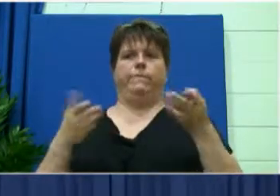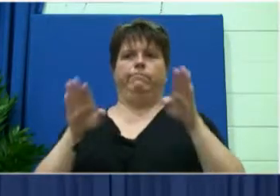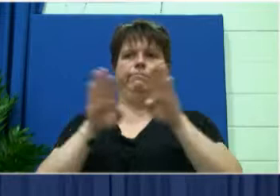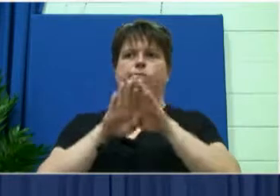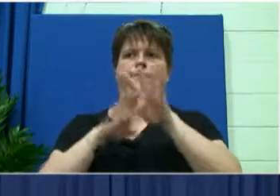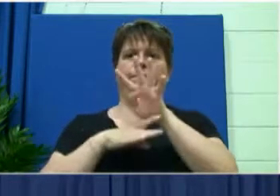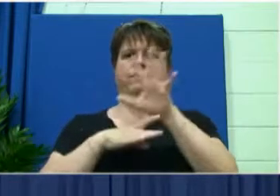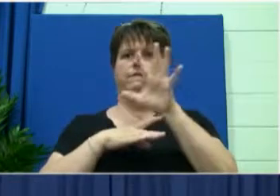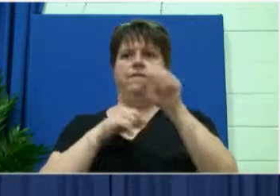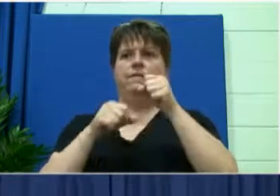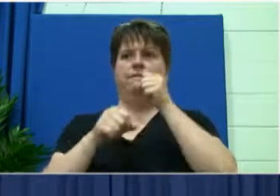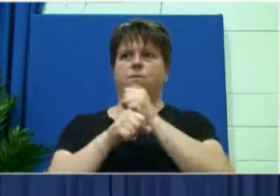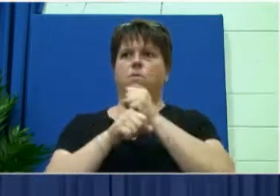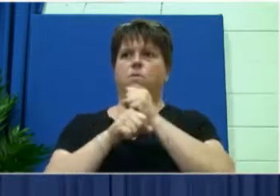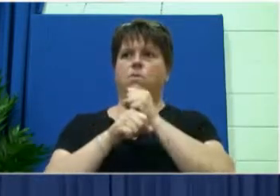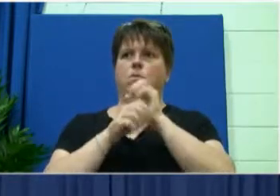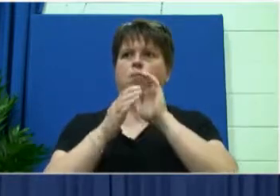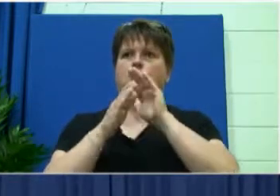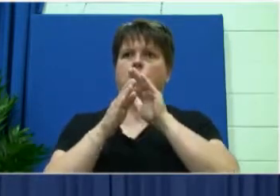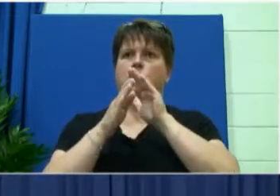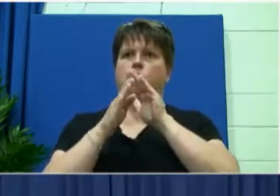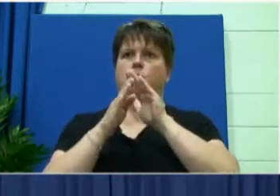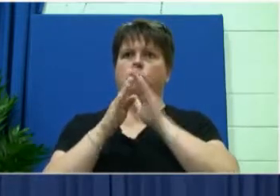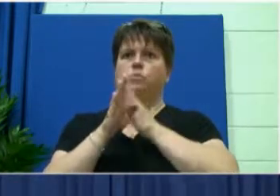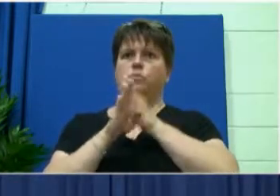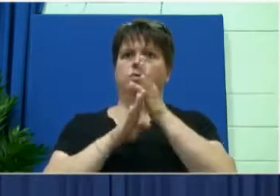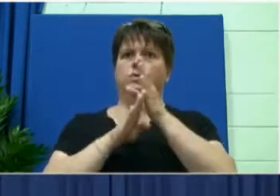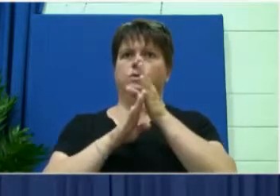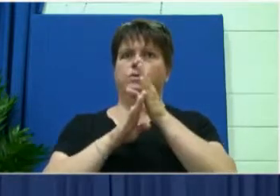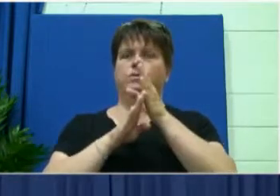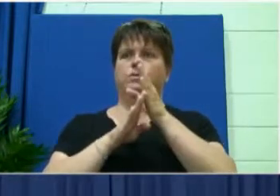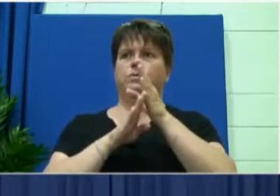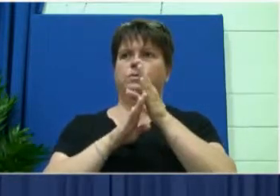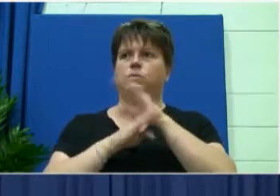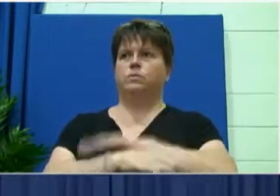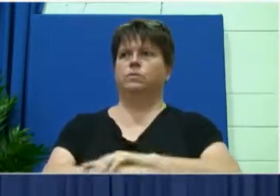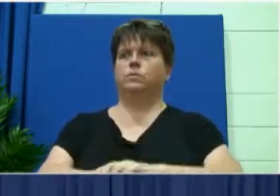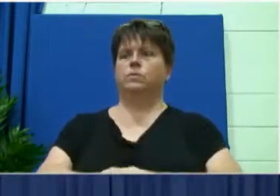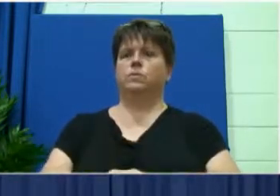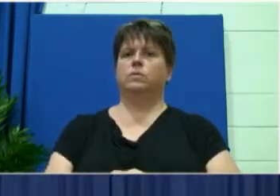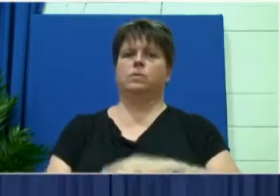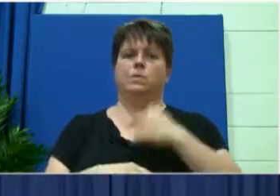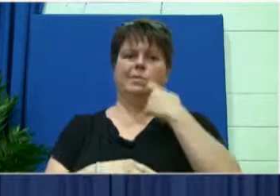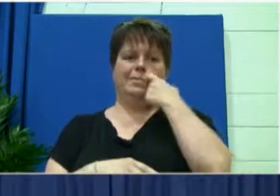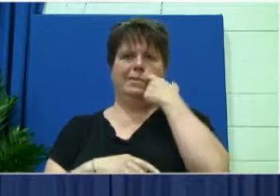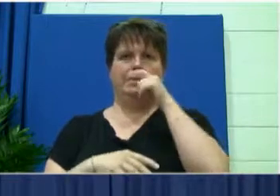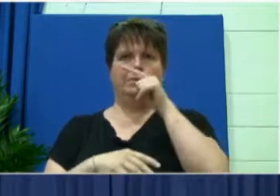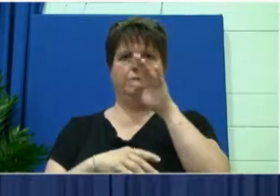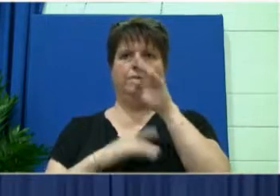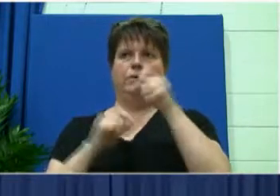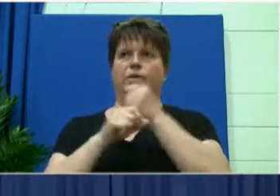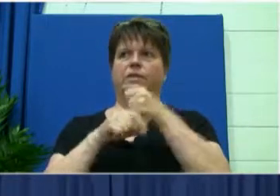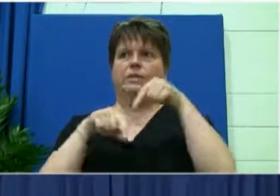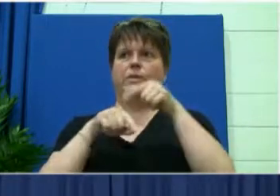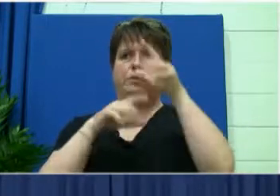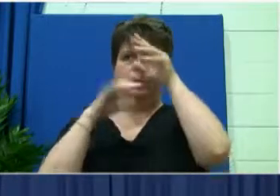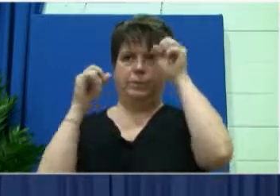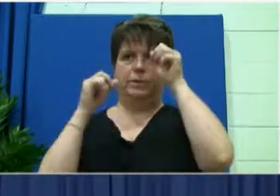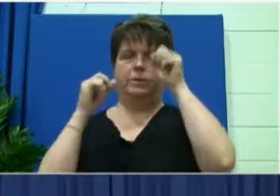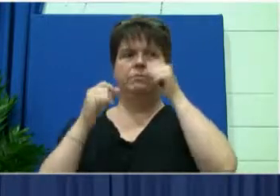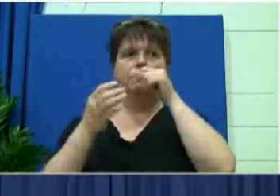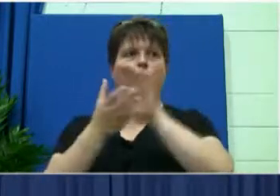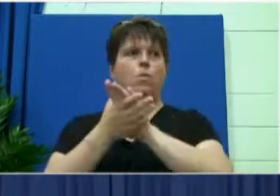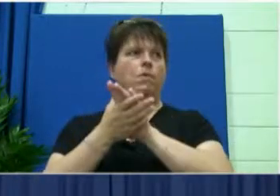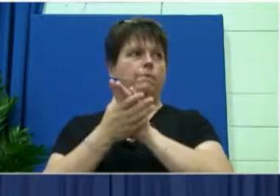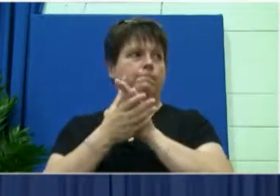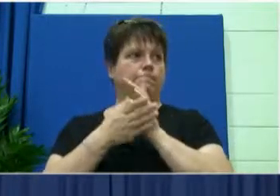college educator, of which the past 14 years has been as president of Kaskaskia College. My wife, Roxy, and